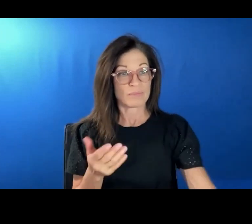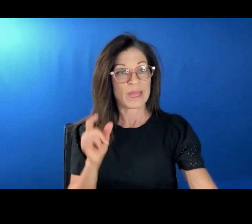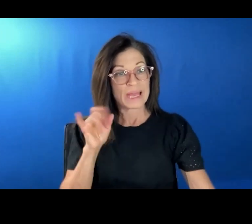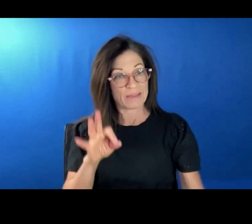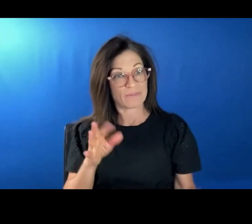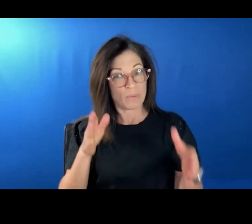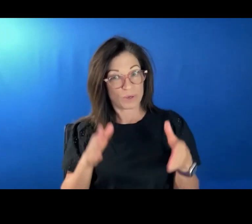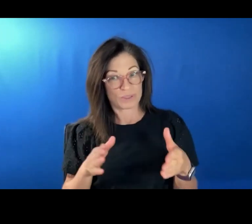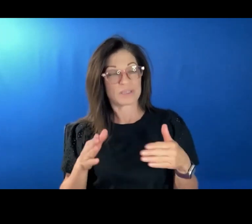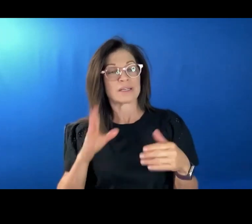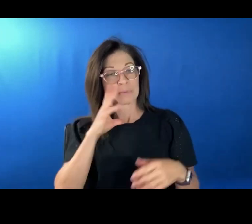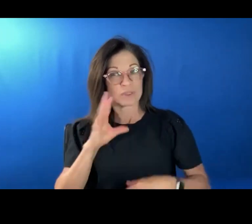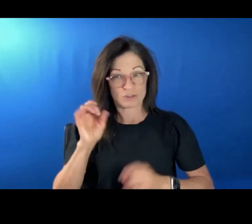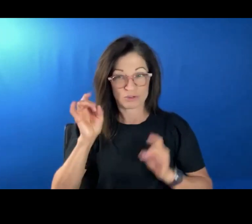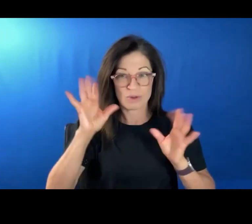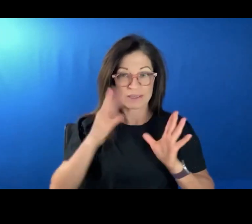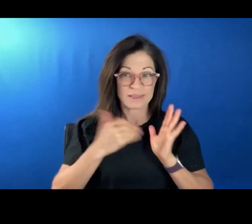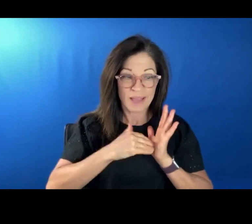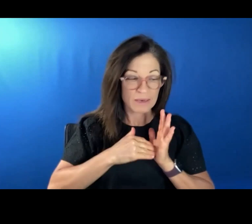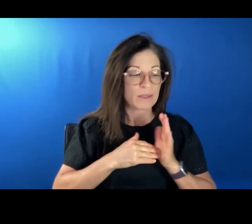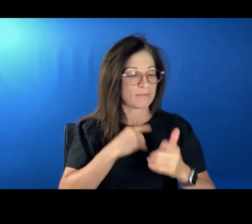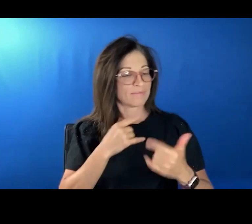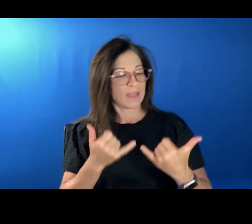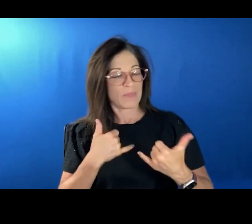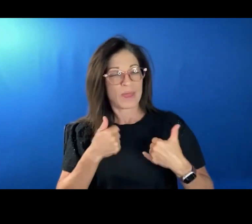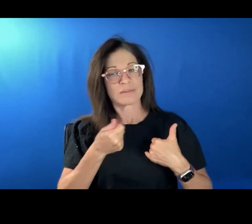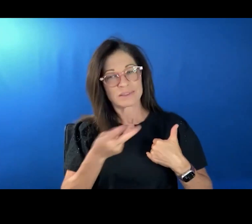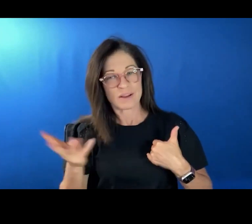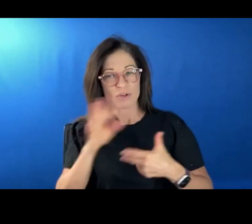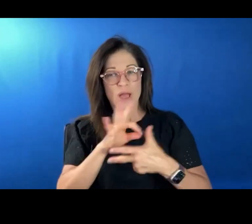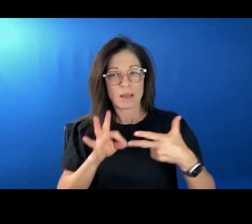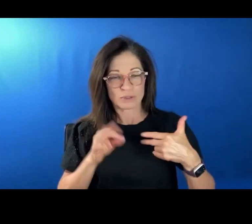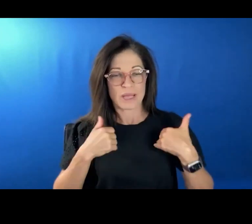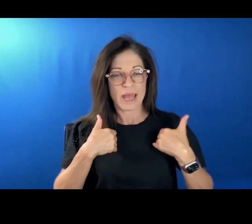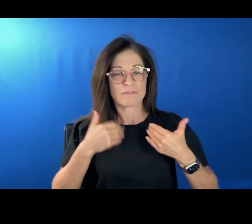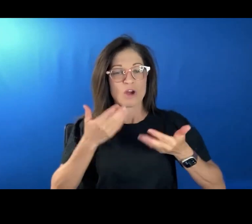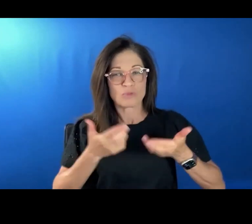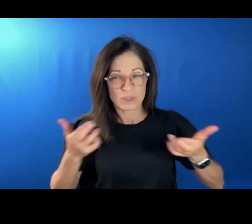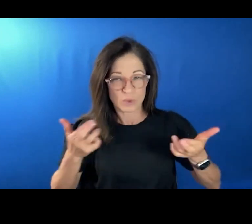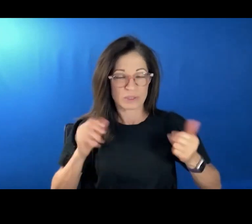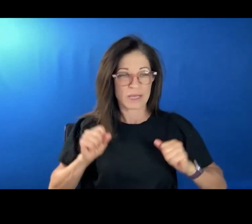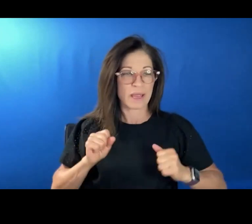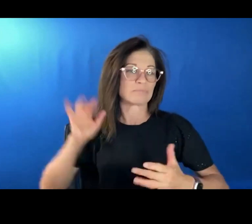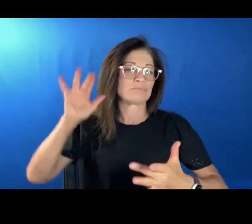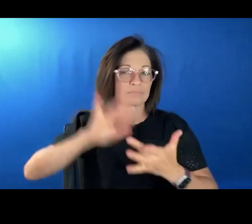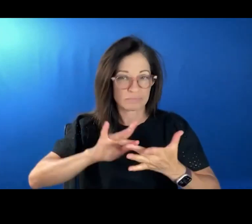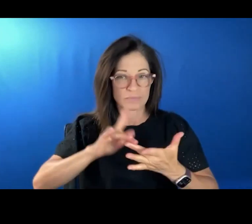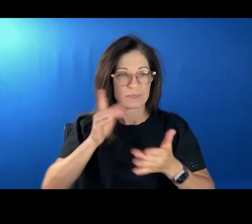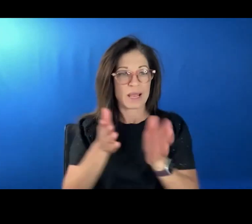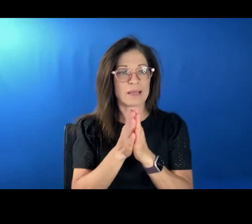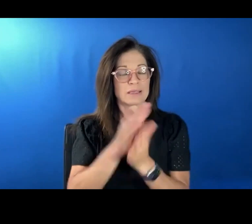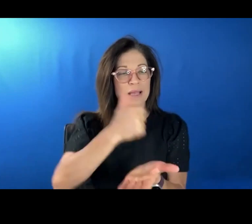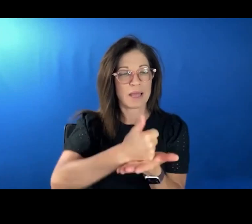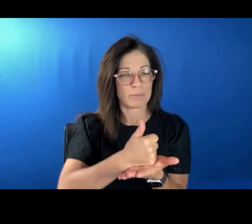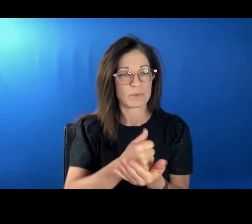into crisis, they have several options and resources available to them to reach out for help. And hopefully we